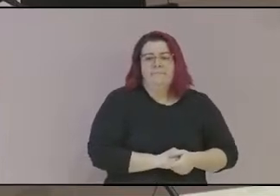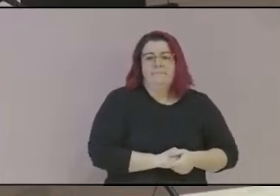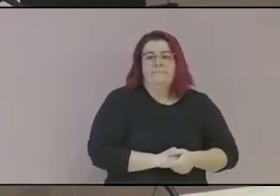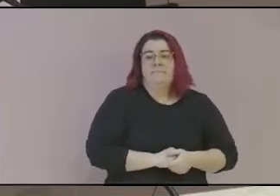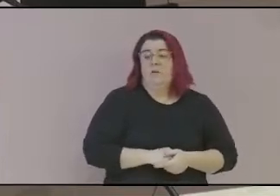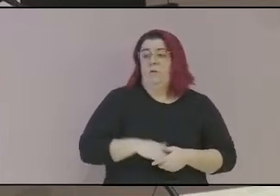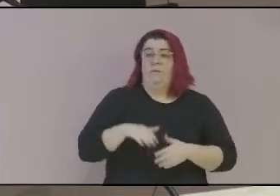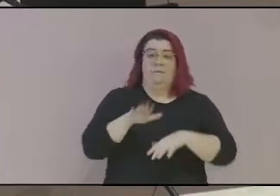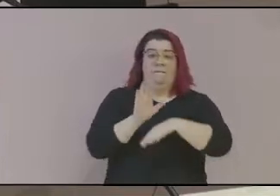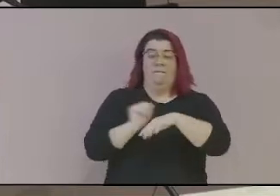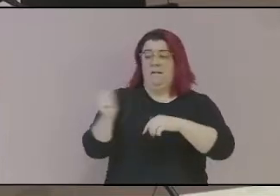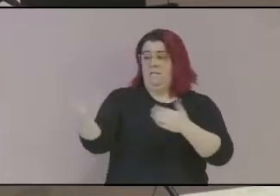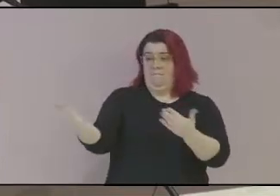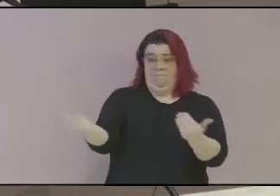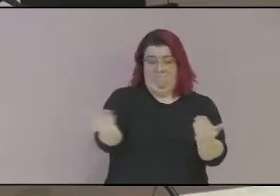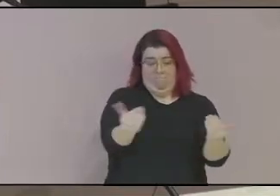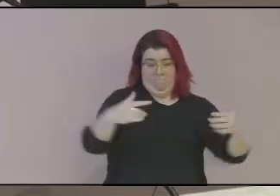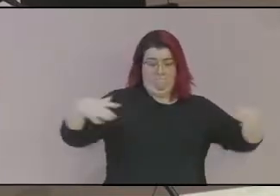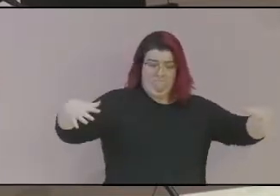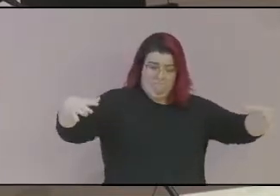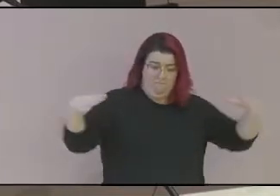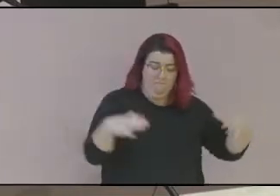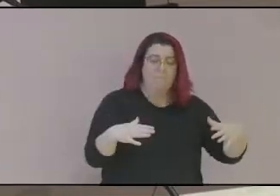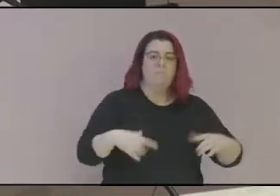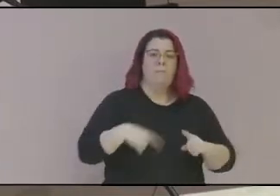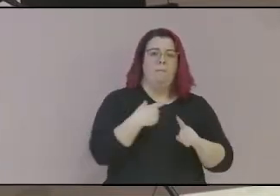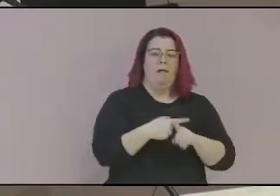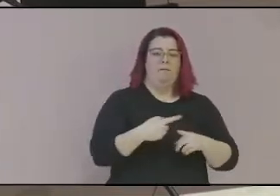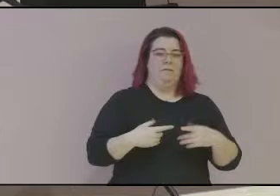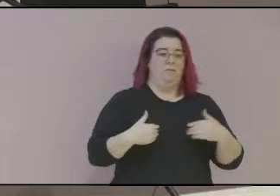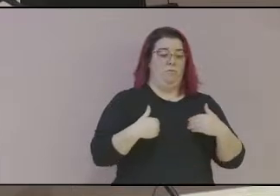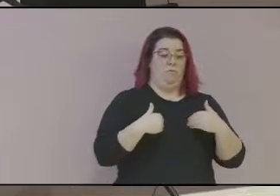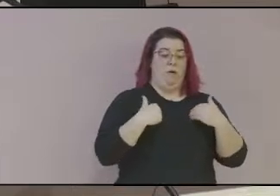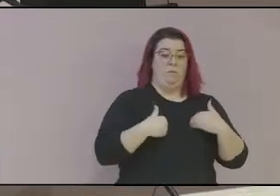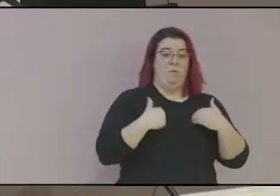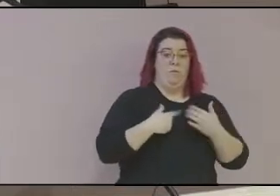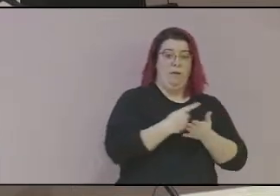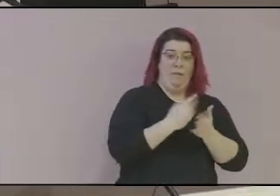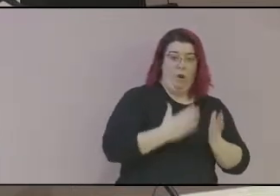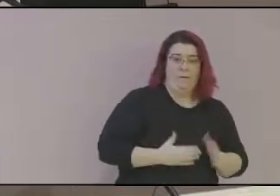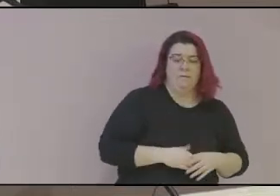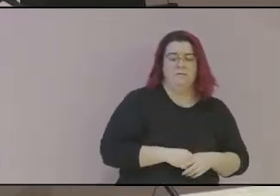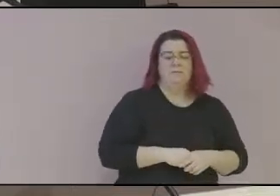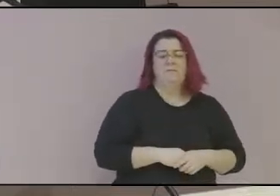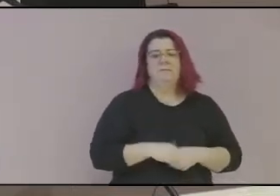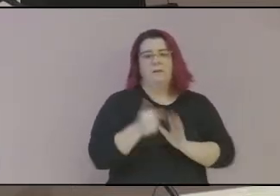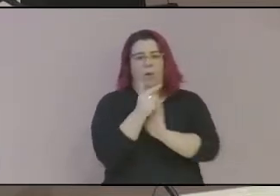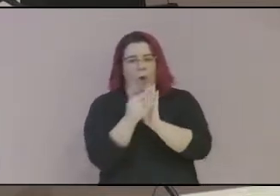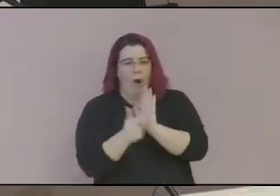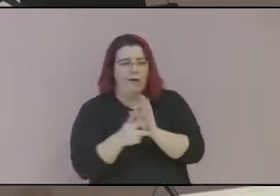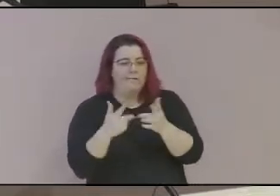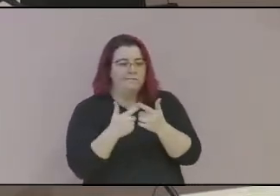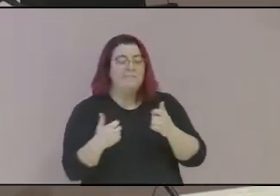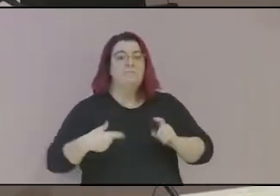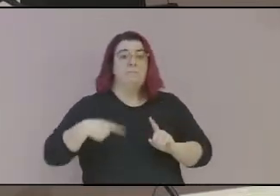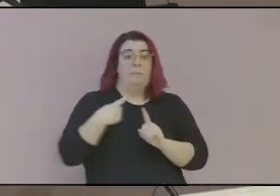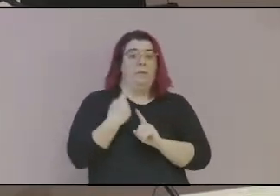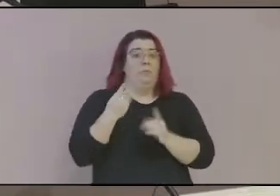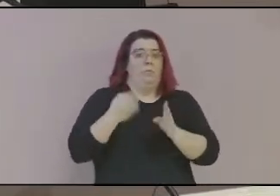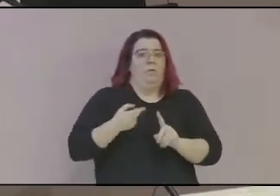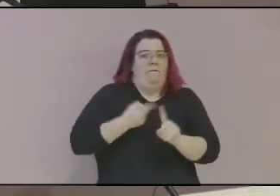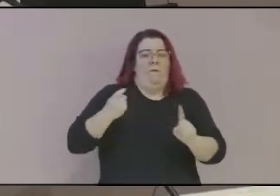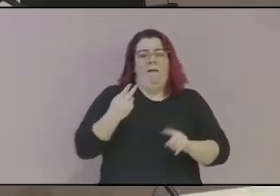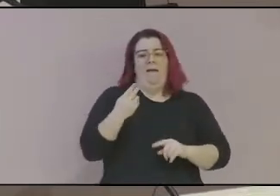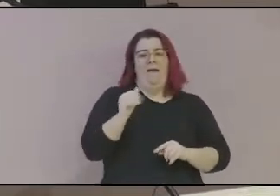had law professors and respiratory therapists on that group. And then there was someone from the Hastings Center and the New